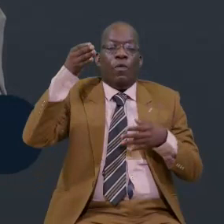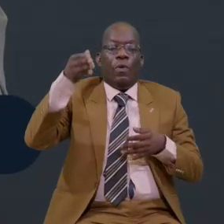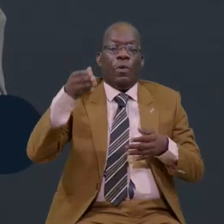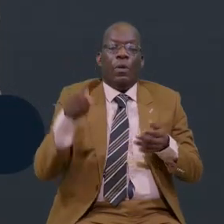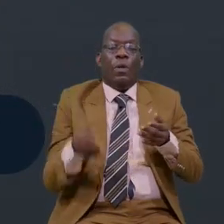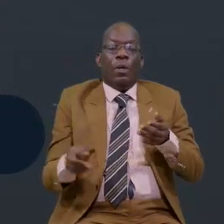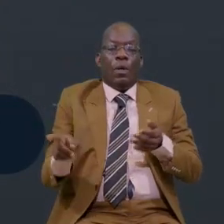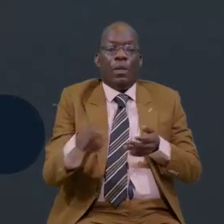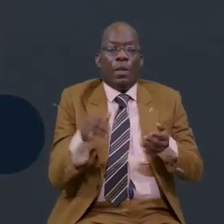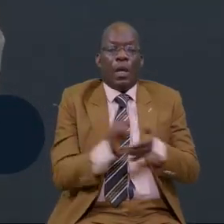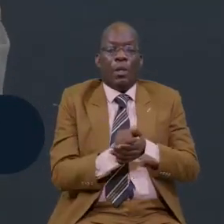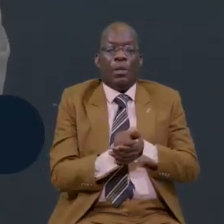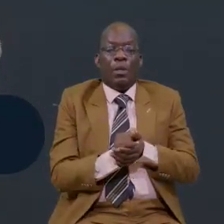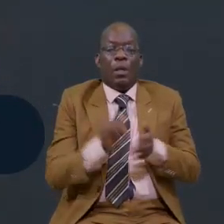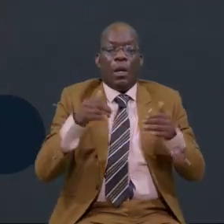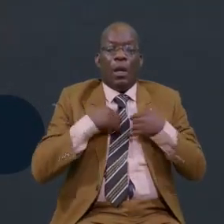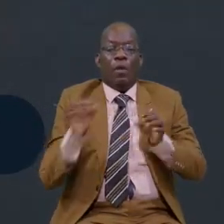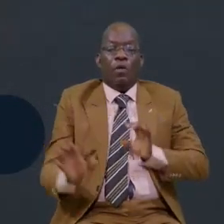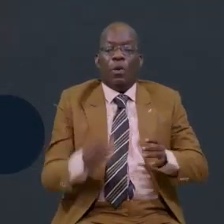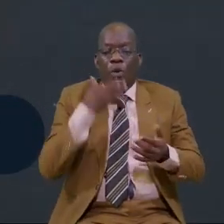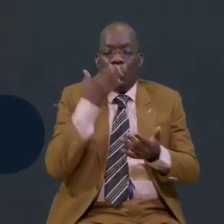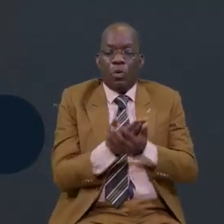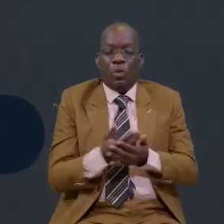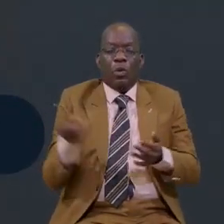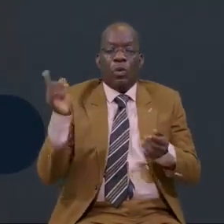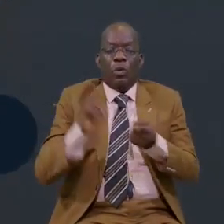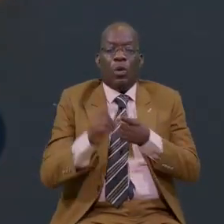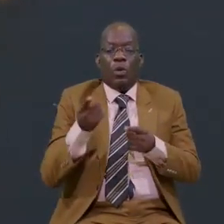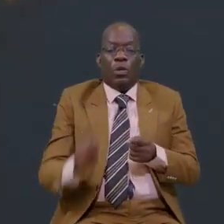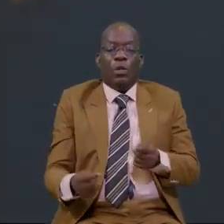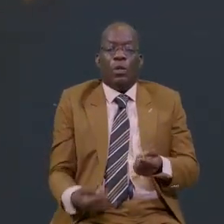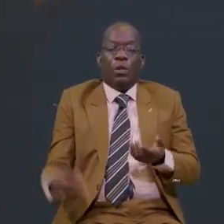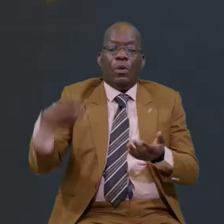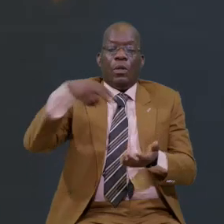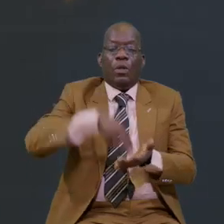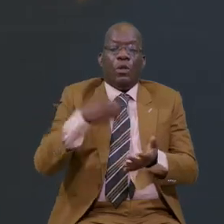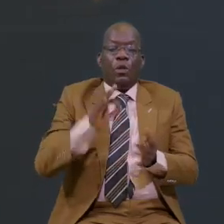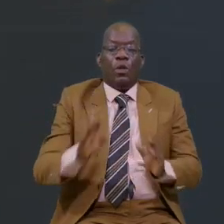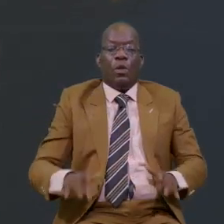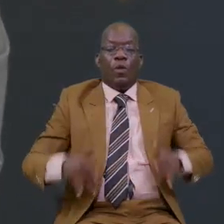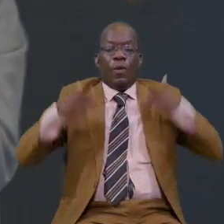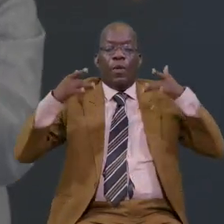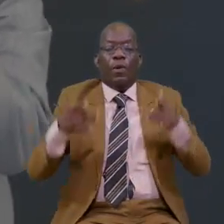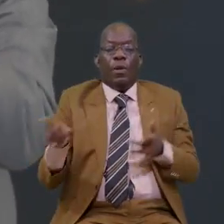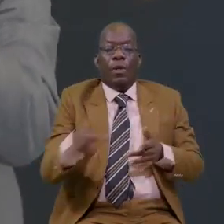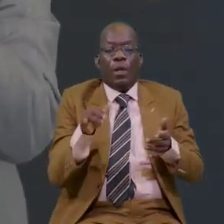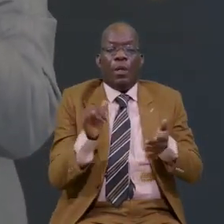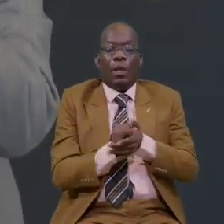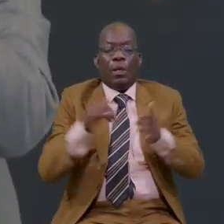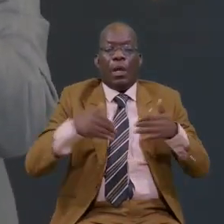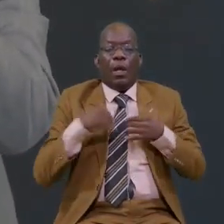good unto the resurrection of life, and they that have done evil unto